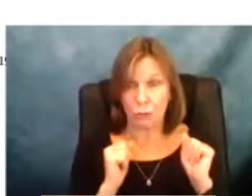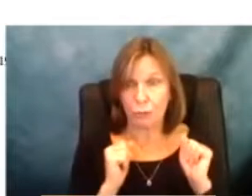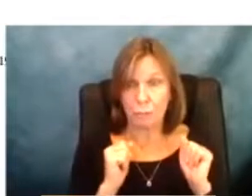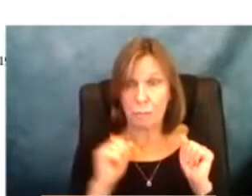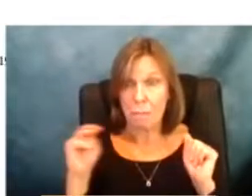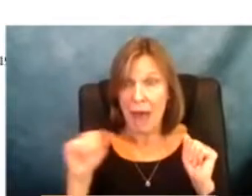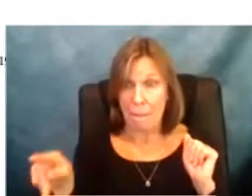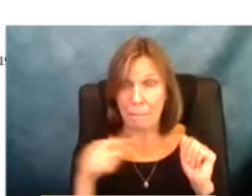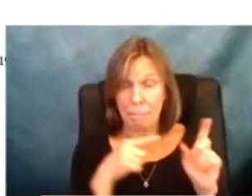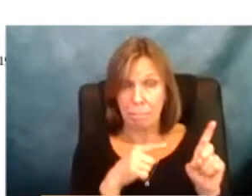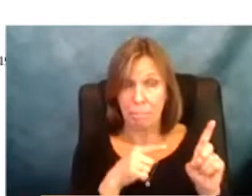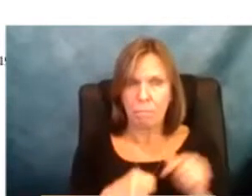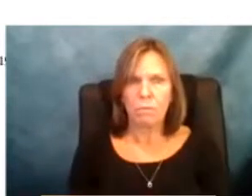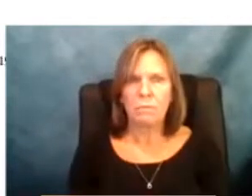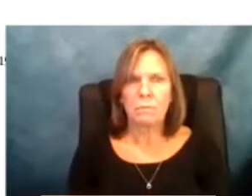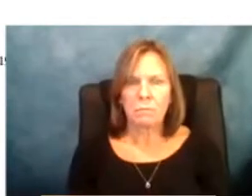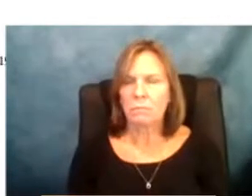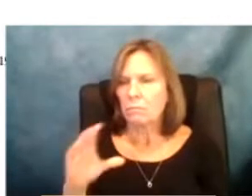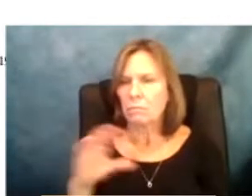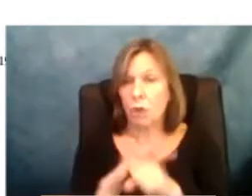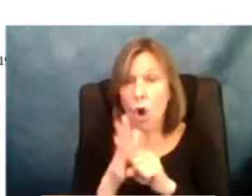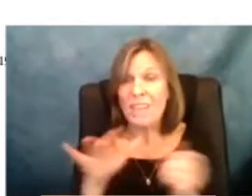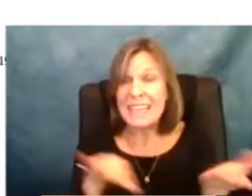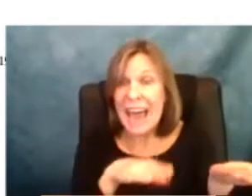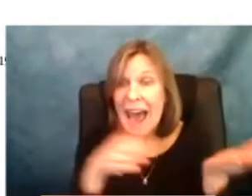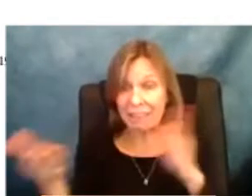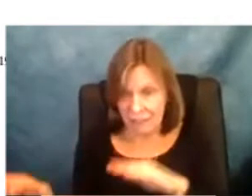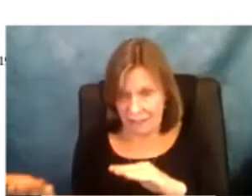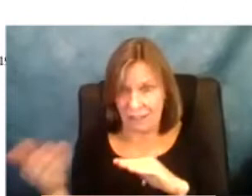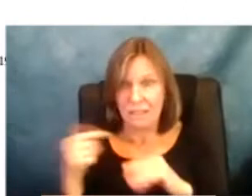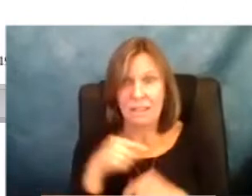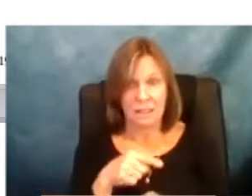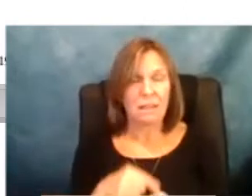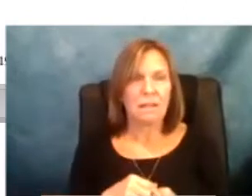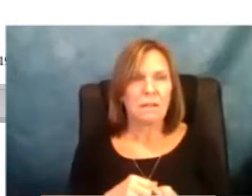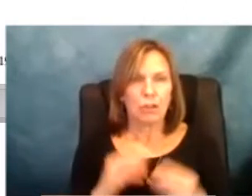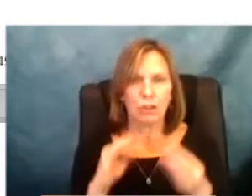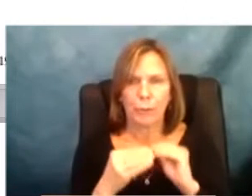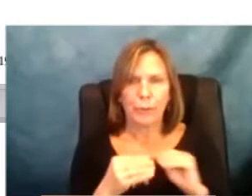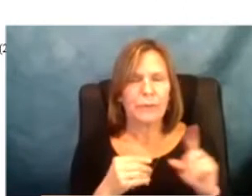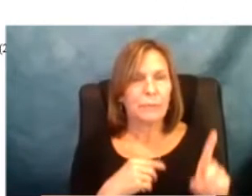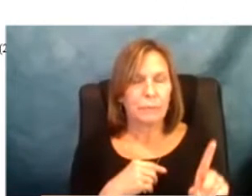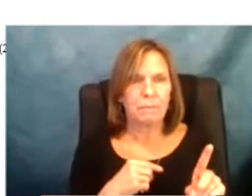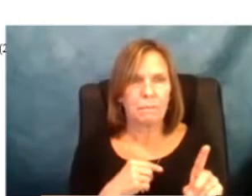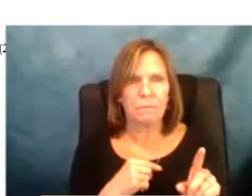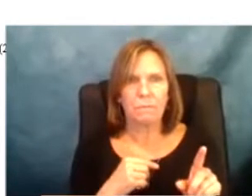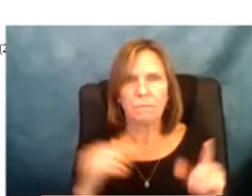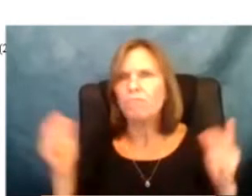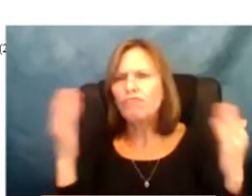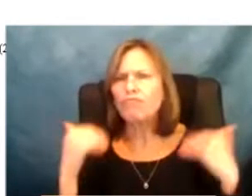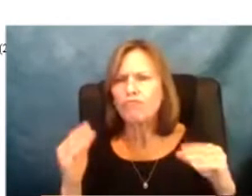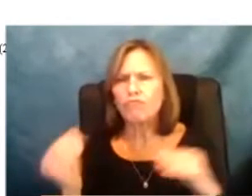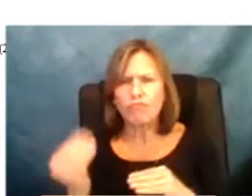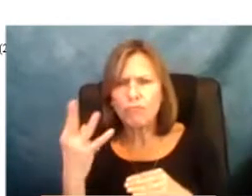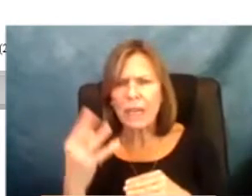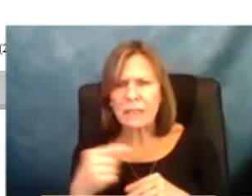map of COVID deaths. So Lillie, could you go to the next slide, please?